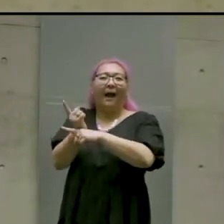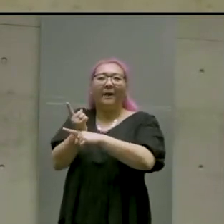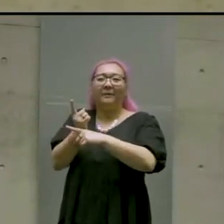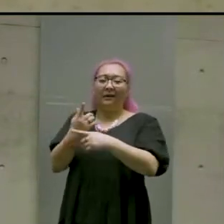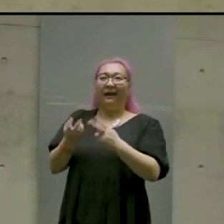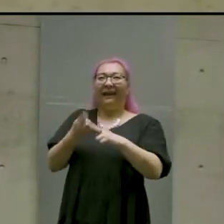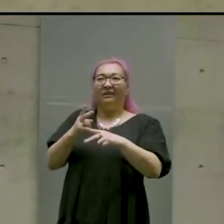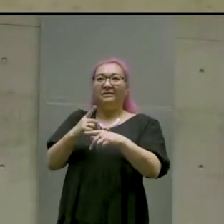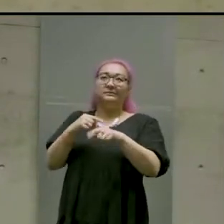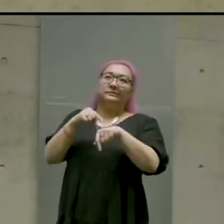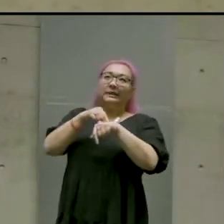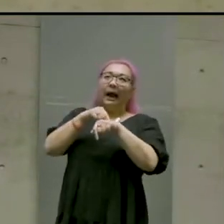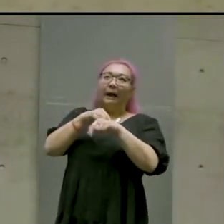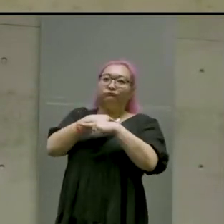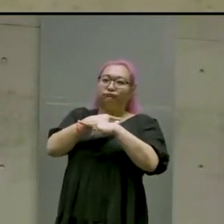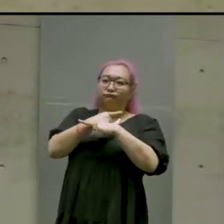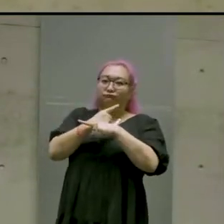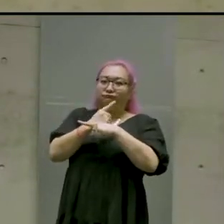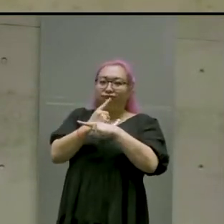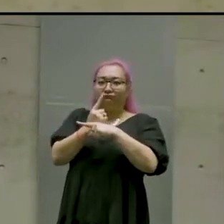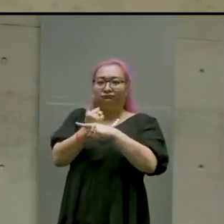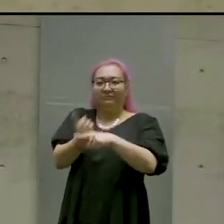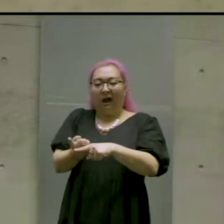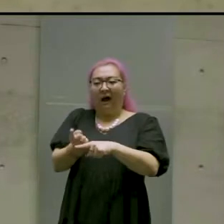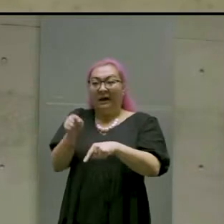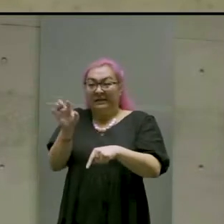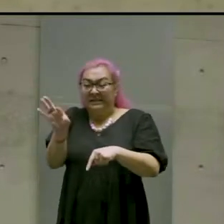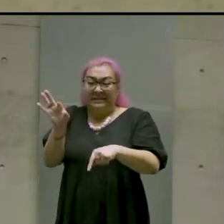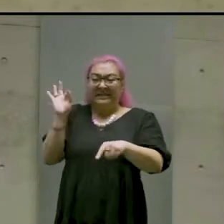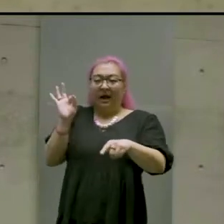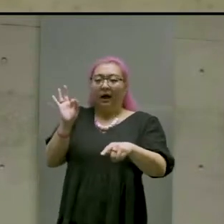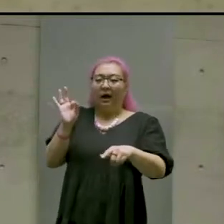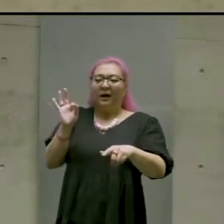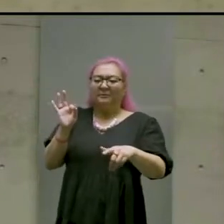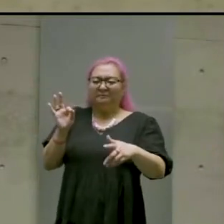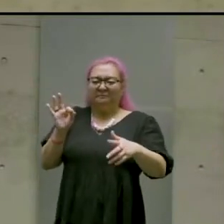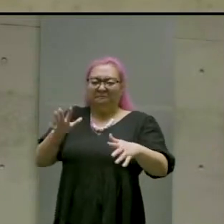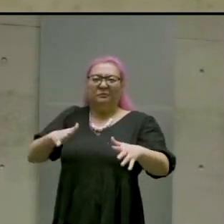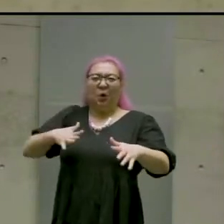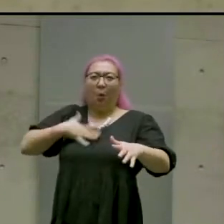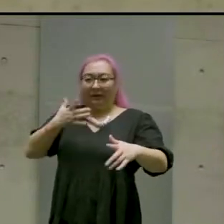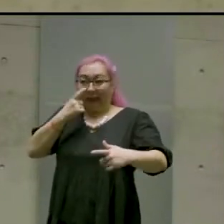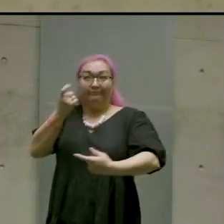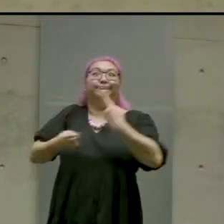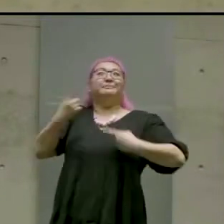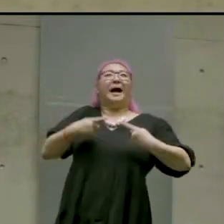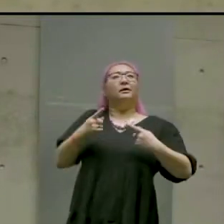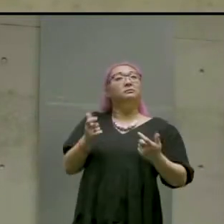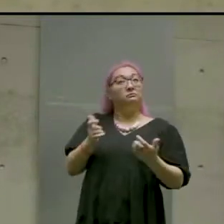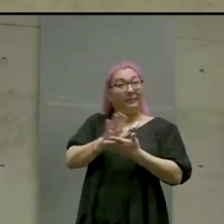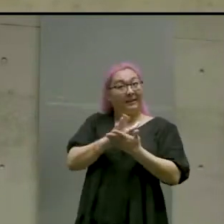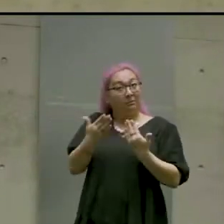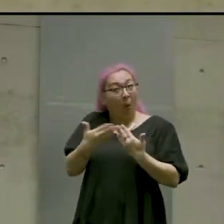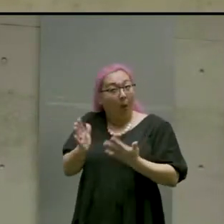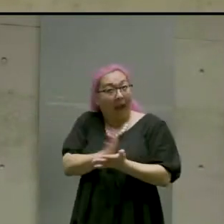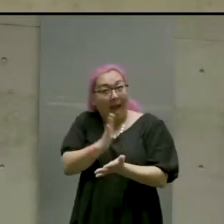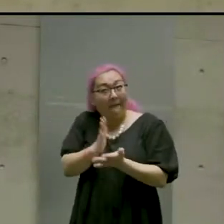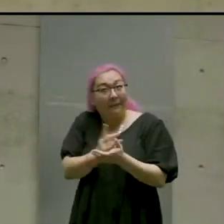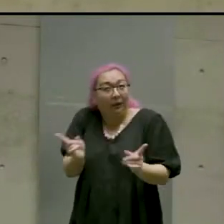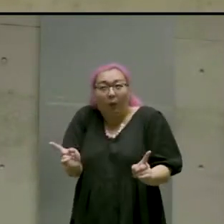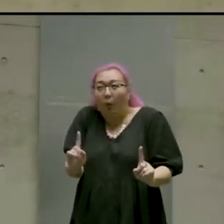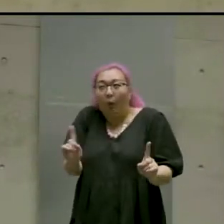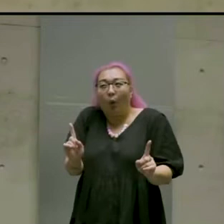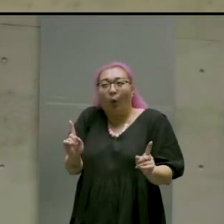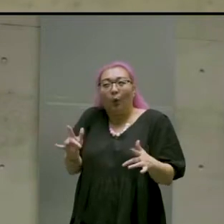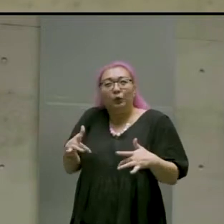having made a choice and trying a different route, or do they respond better when it's, there's no going back? Whatever